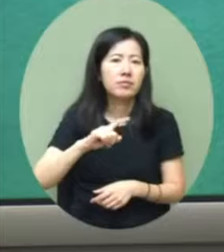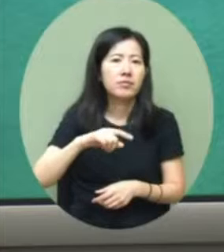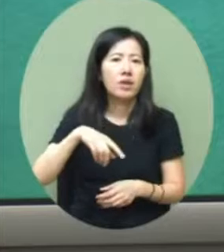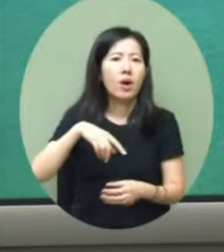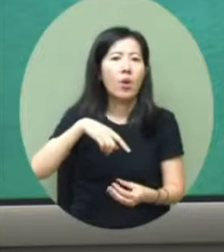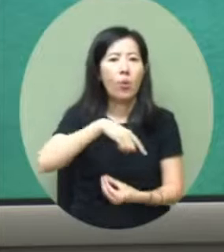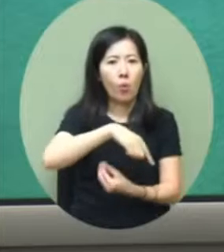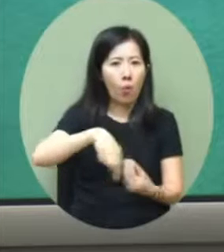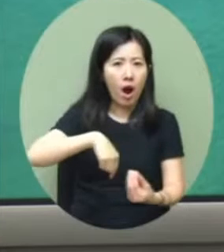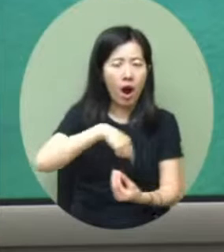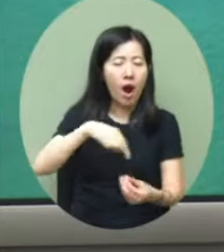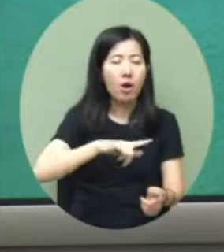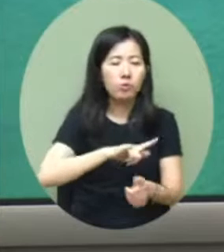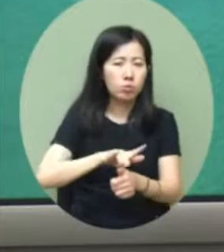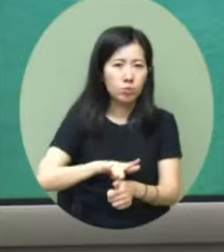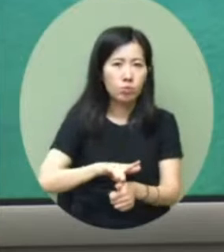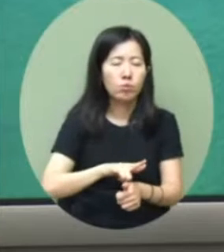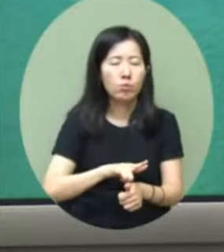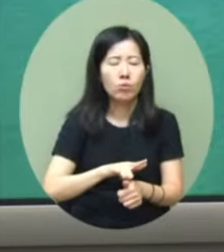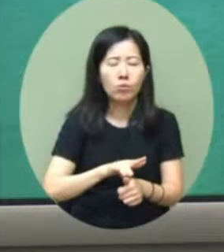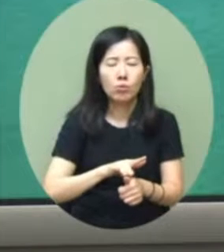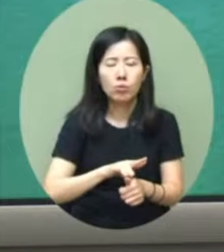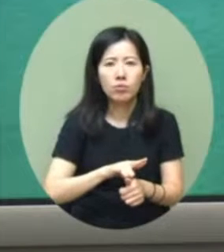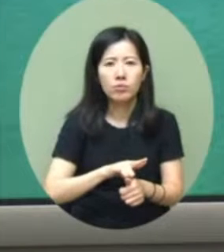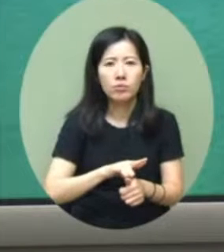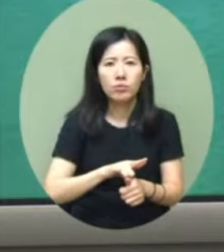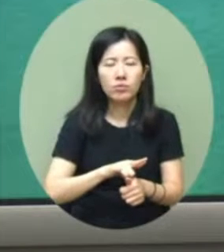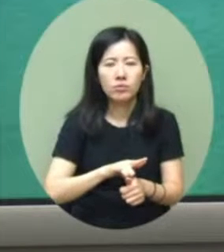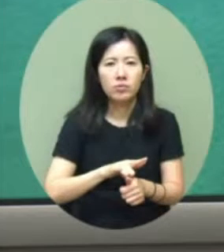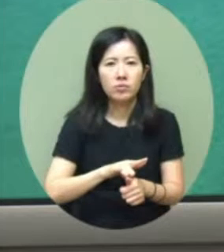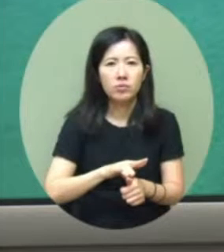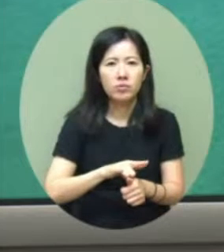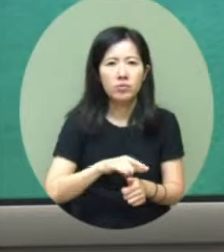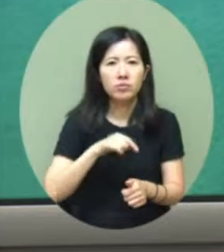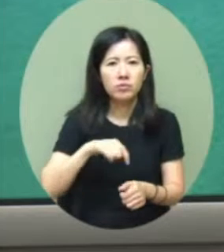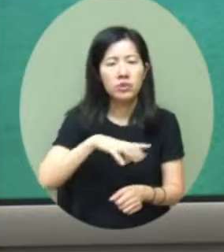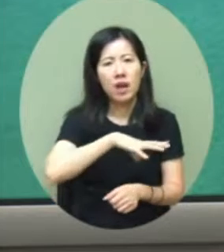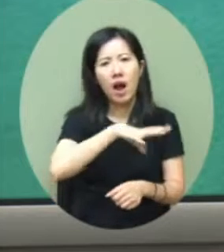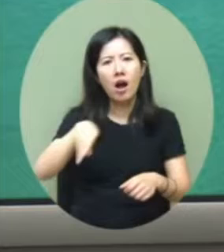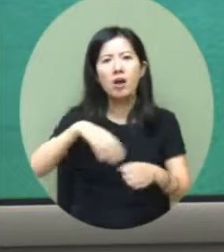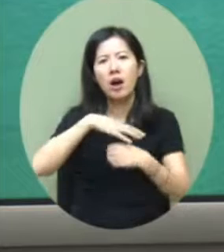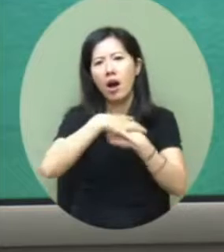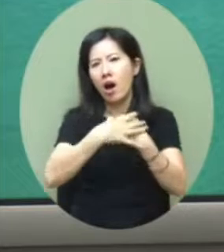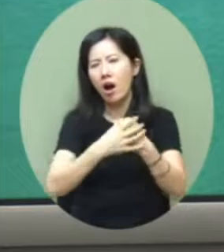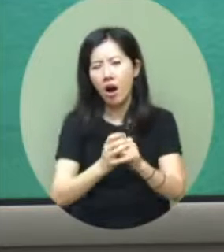will not be too costly in the